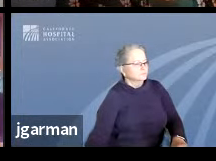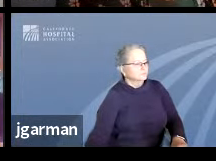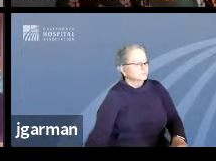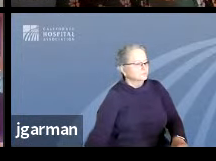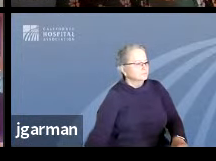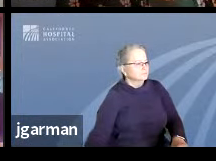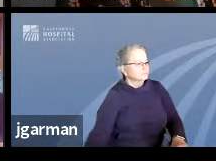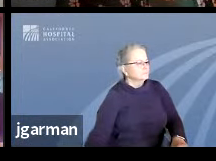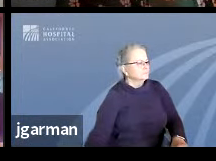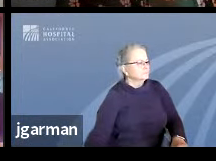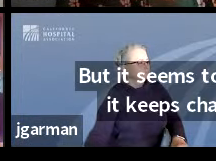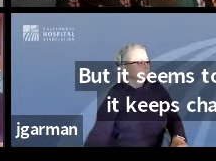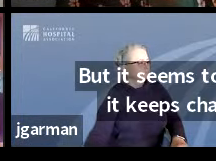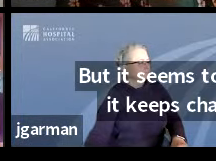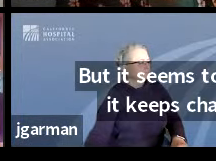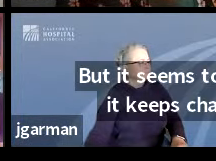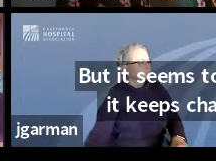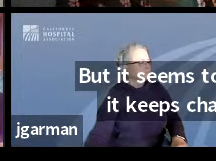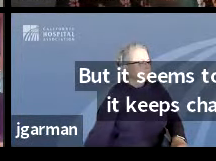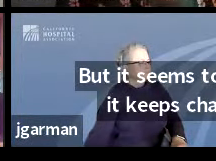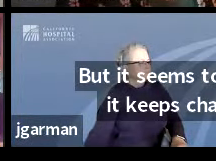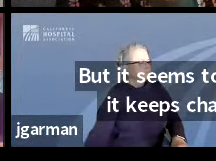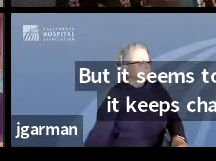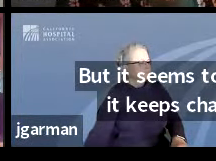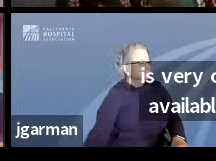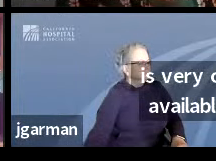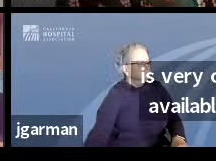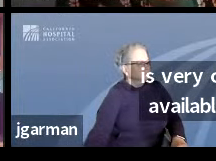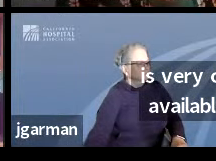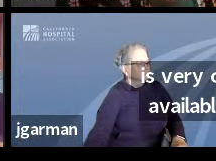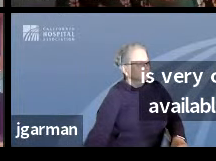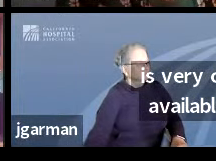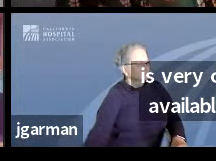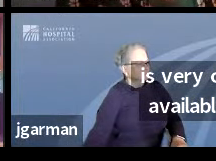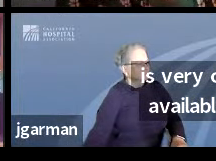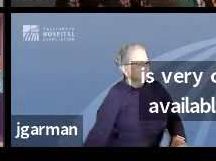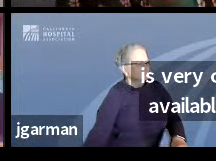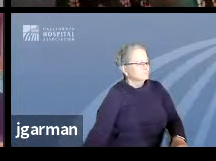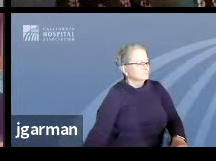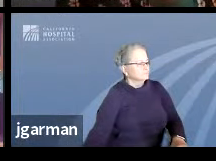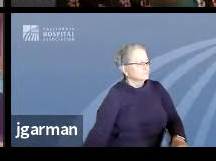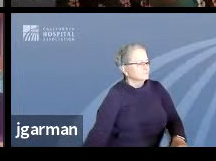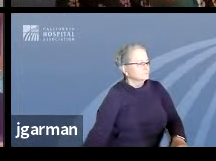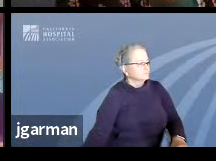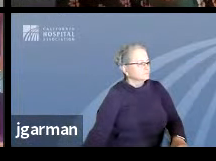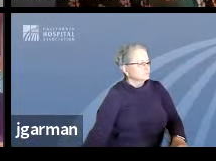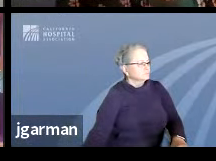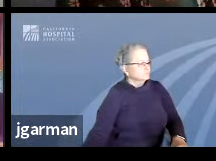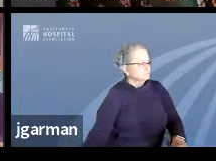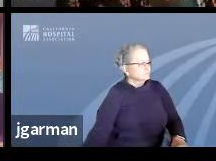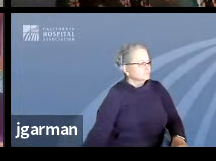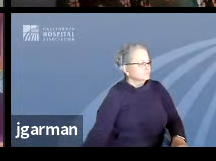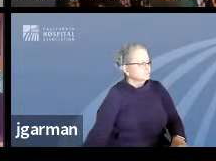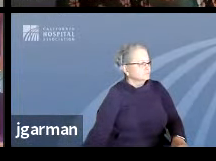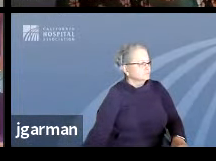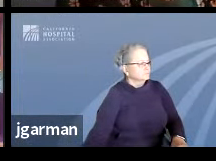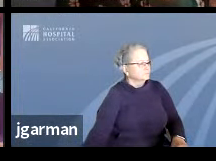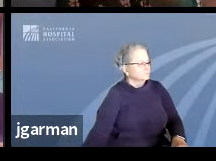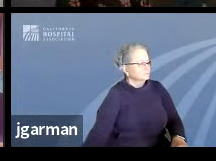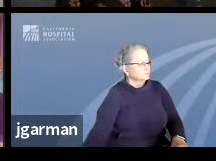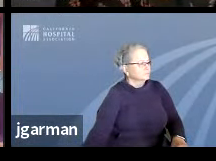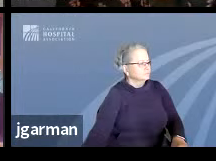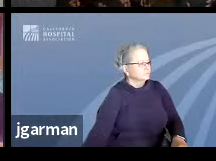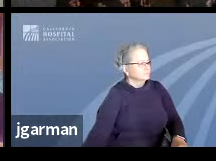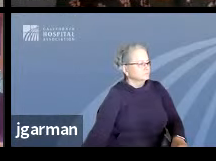appointments and is not able to have access. And then we hear that another group is being added, a large group, understandably so, based on